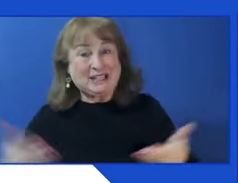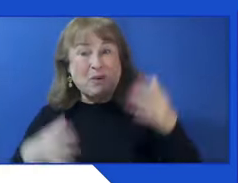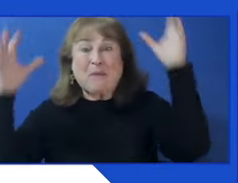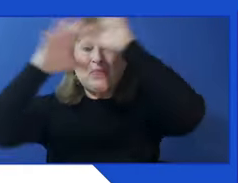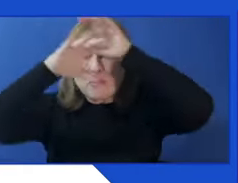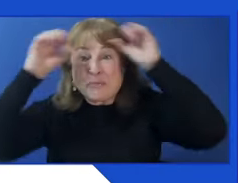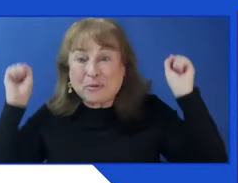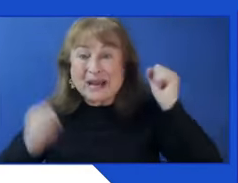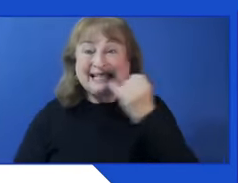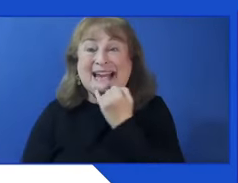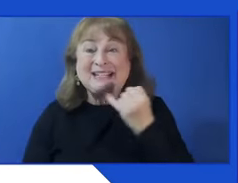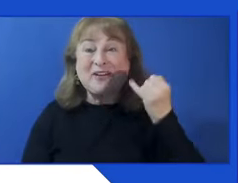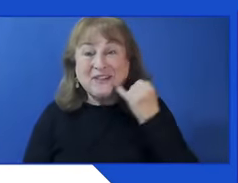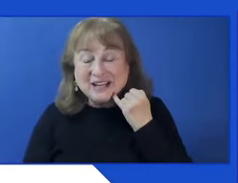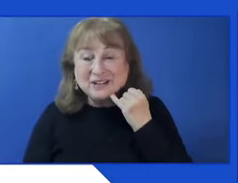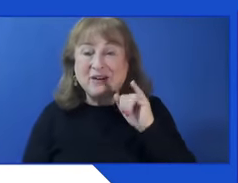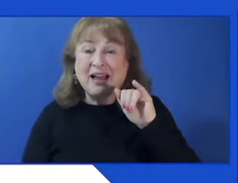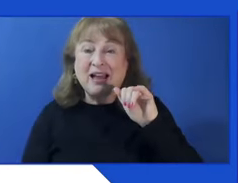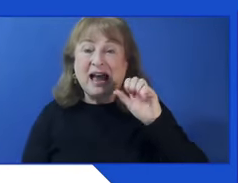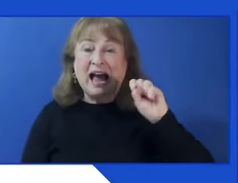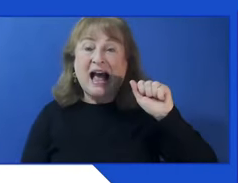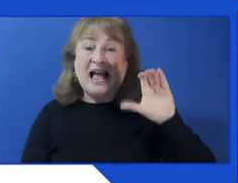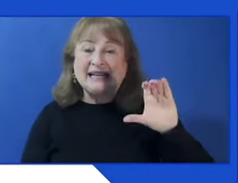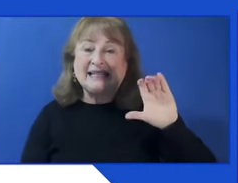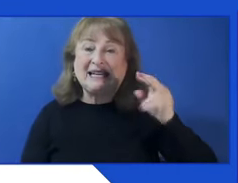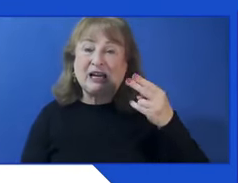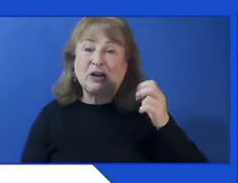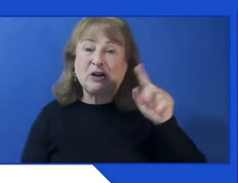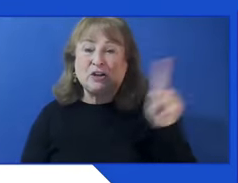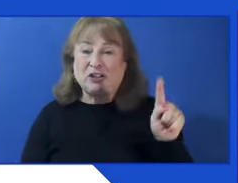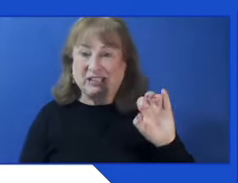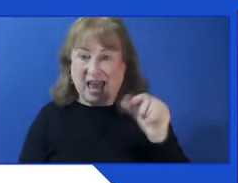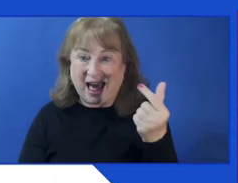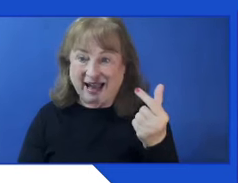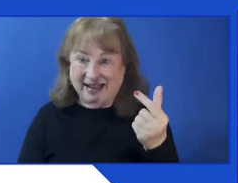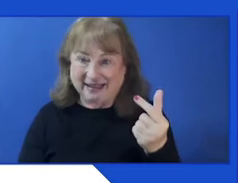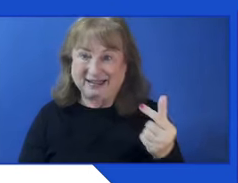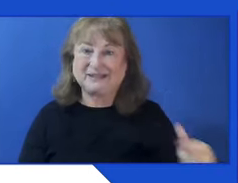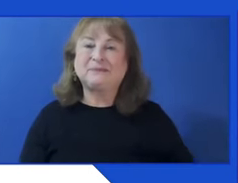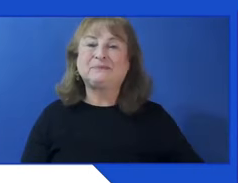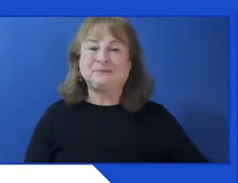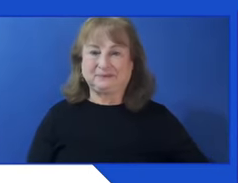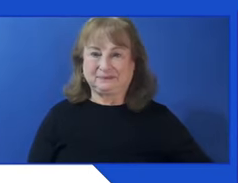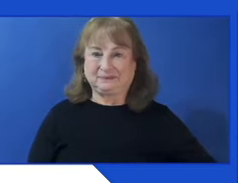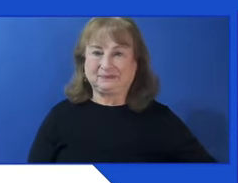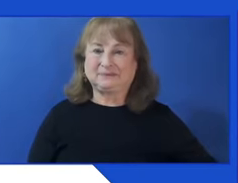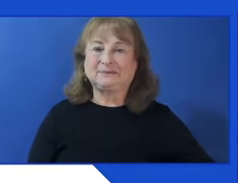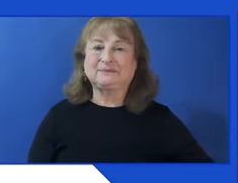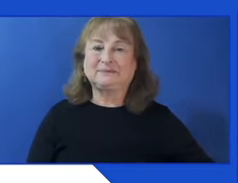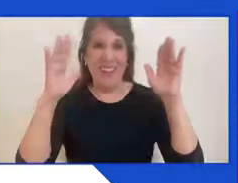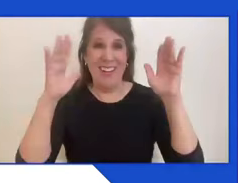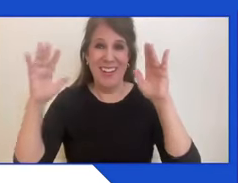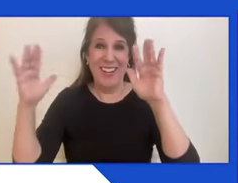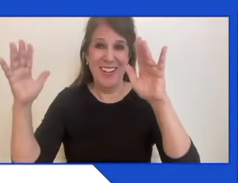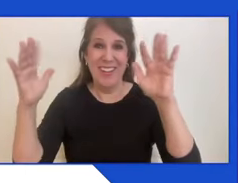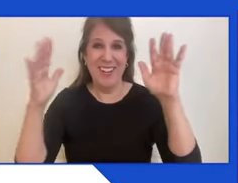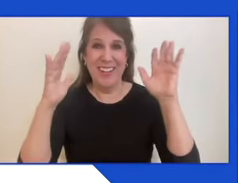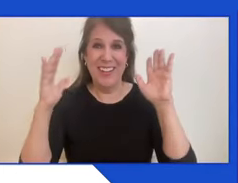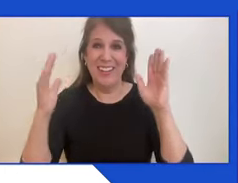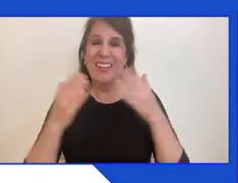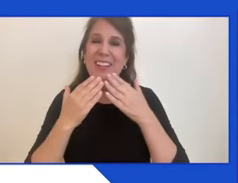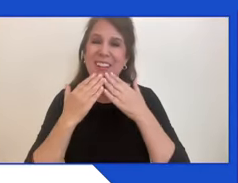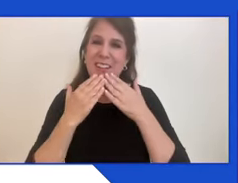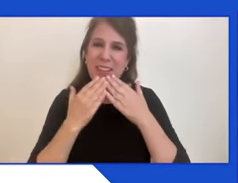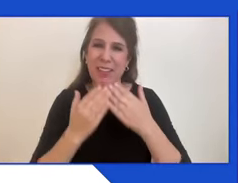President of Israel, Isaac Herzog. Thank you,